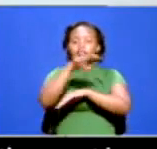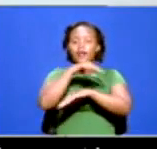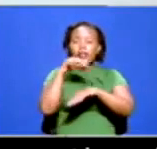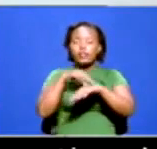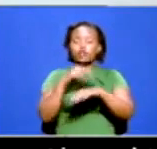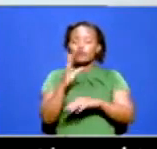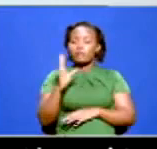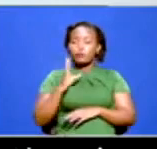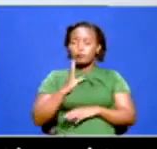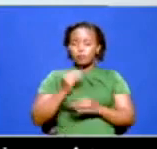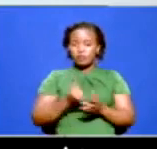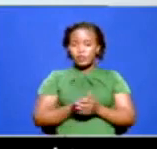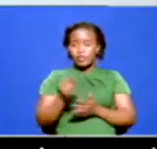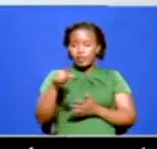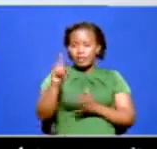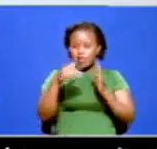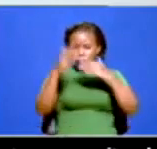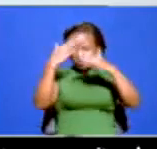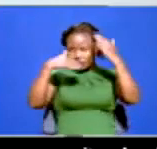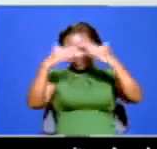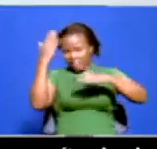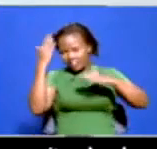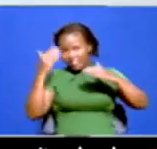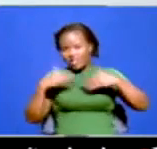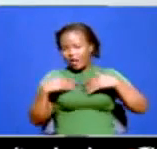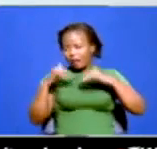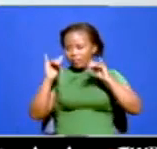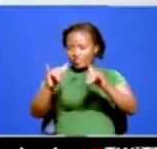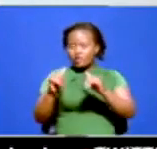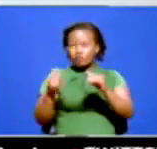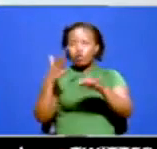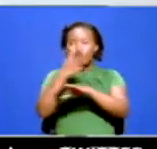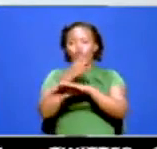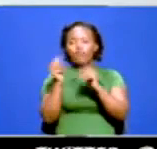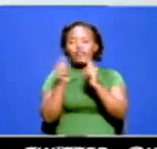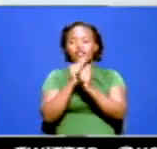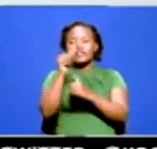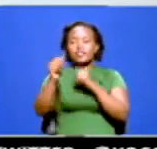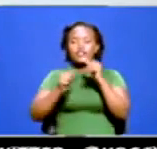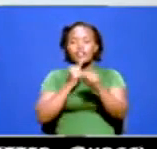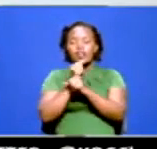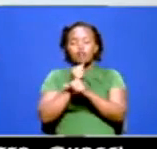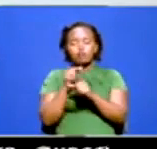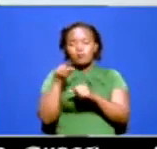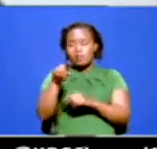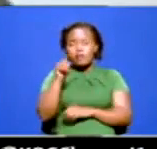has been around here for over 10 years would be one of the constituent colleges